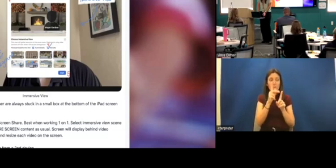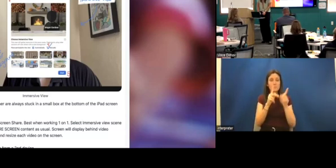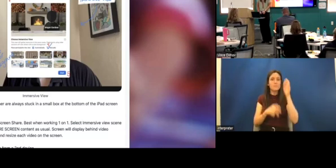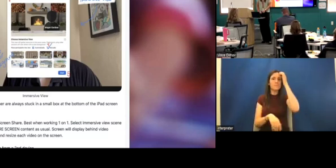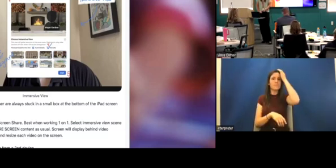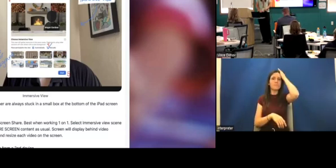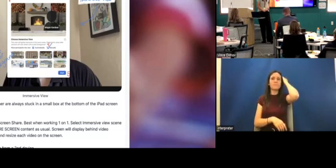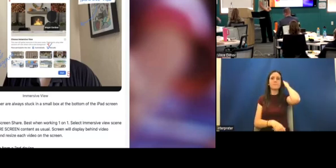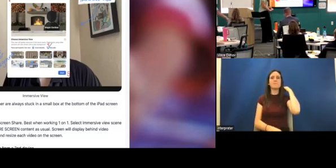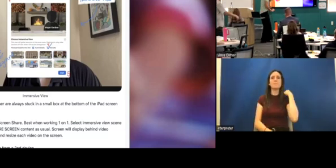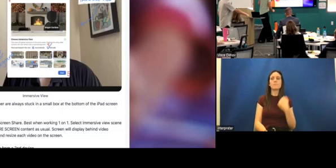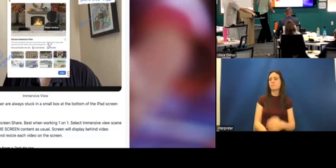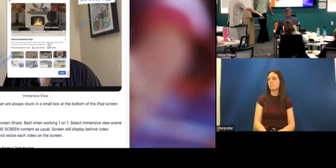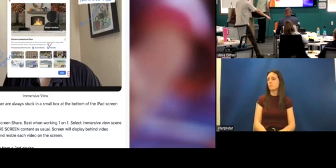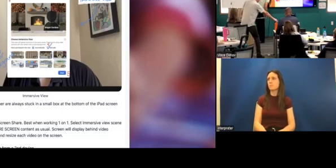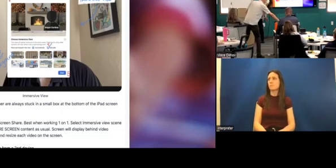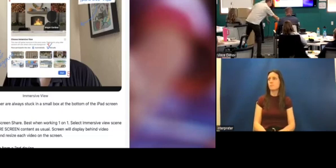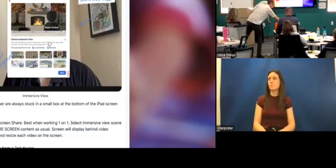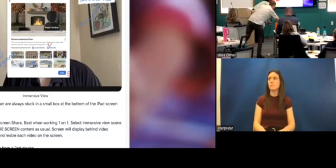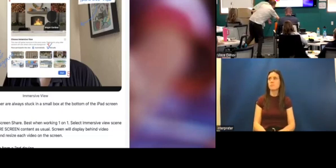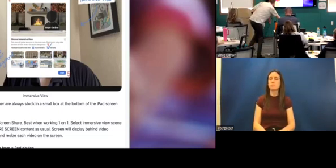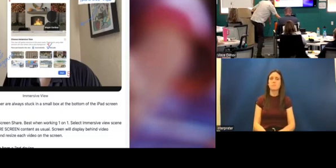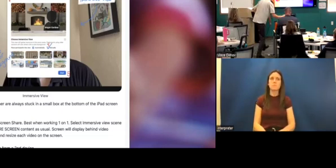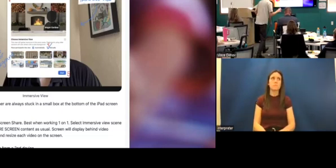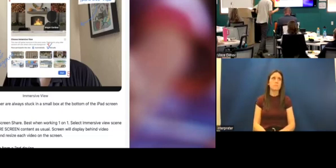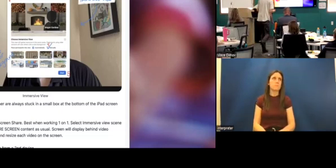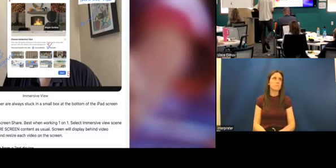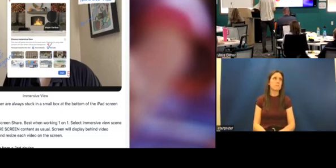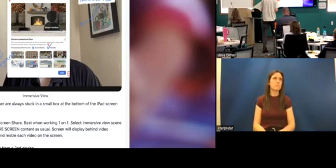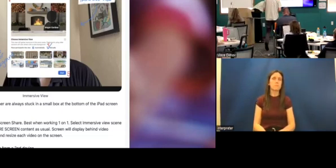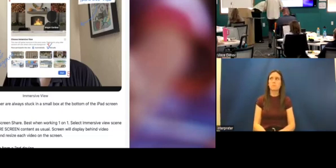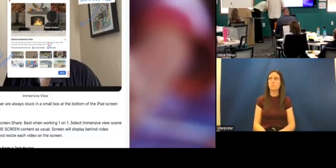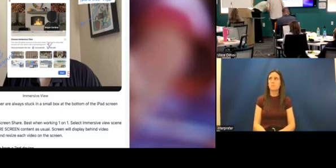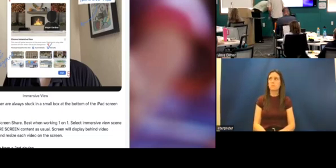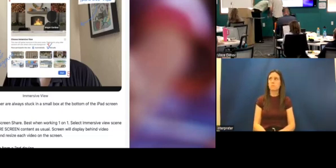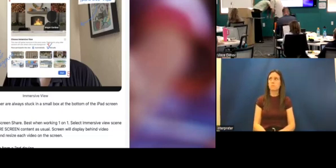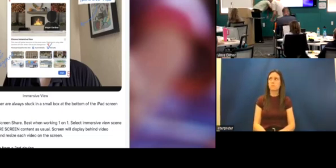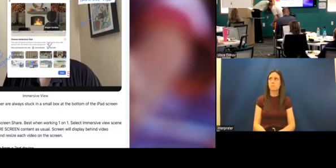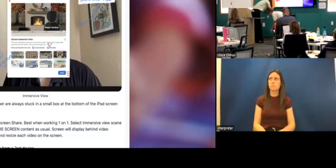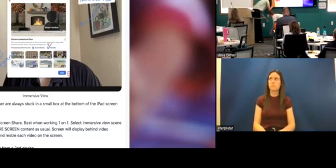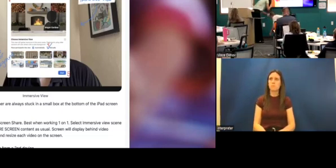we hook up to HDMI just behind her? Let's grab this here.